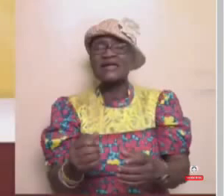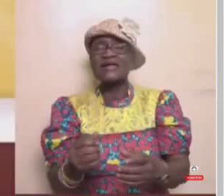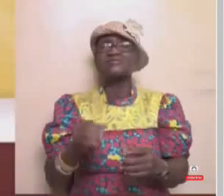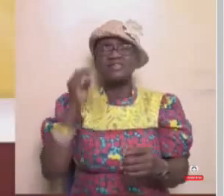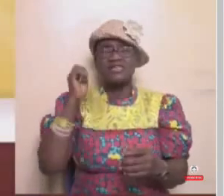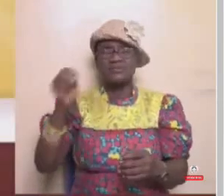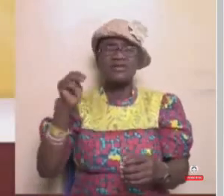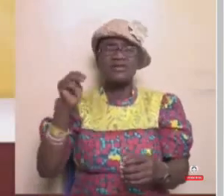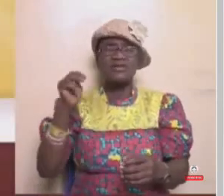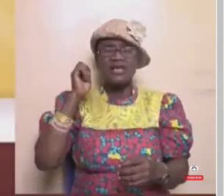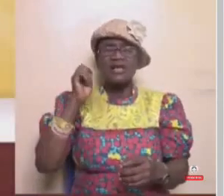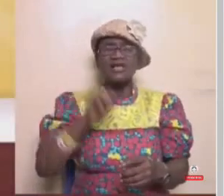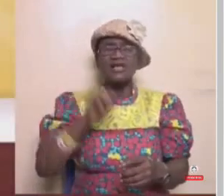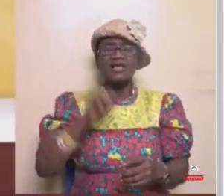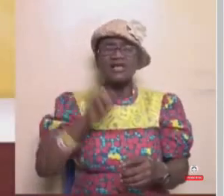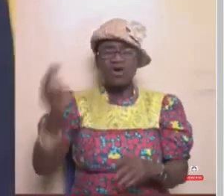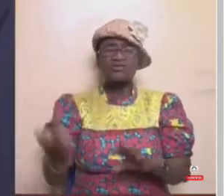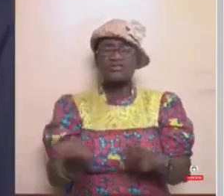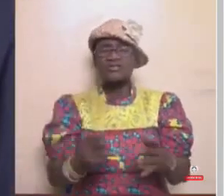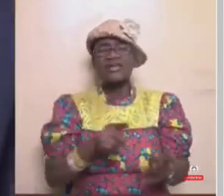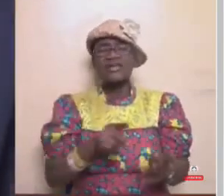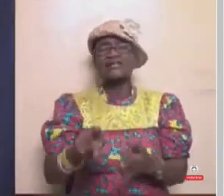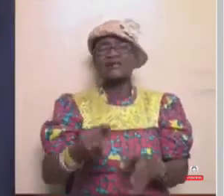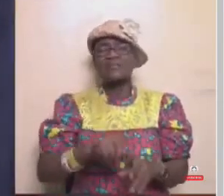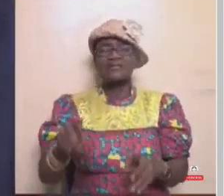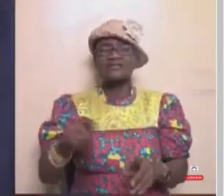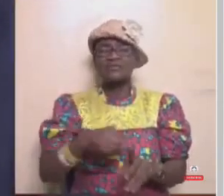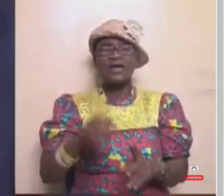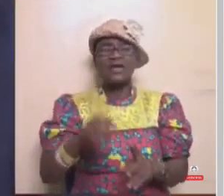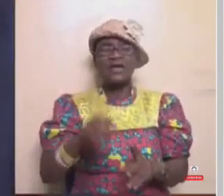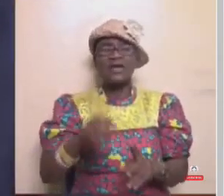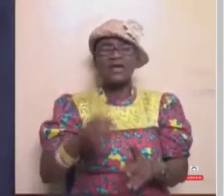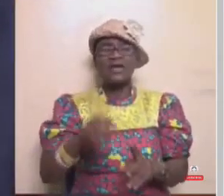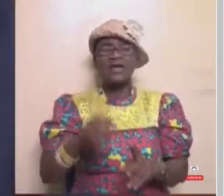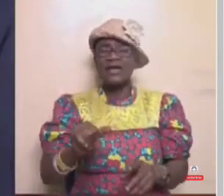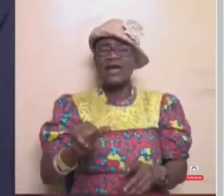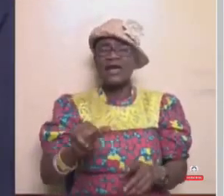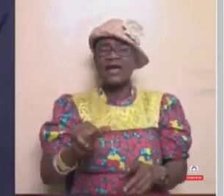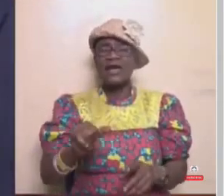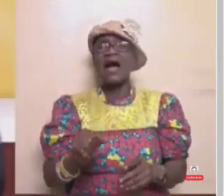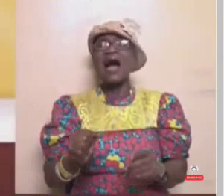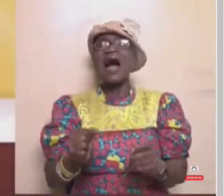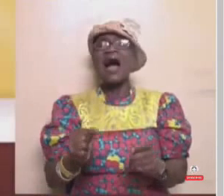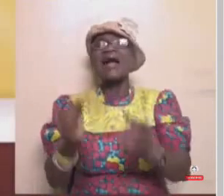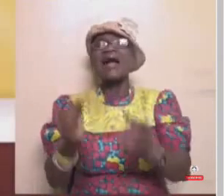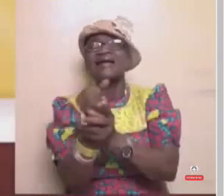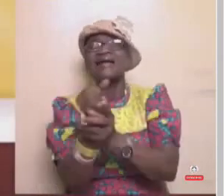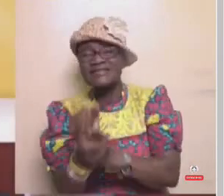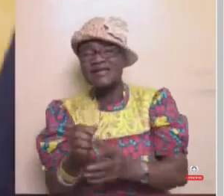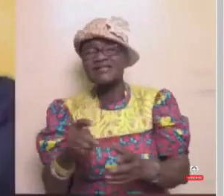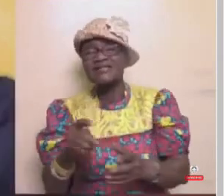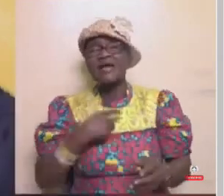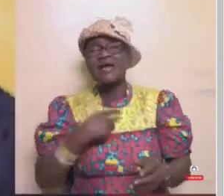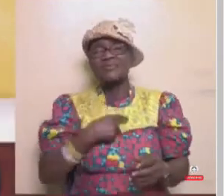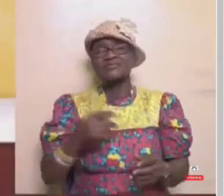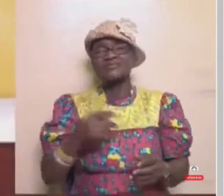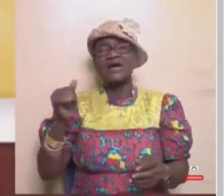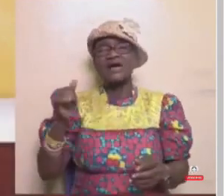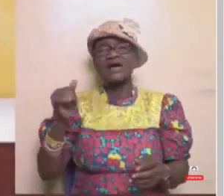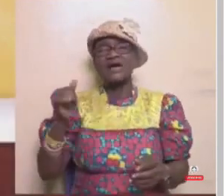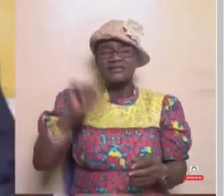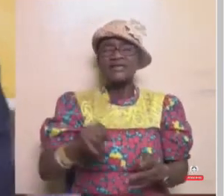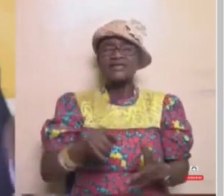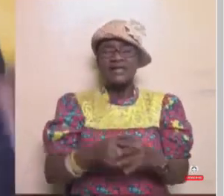But when he arrested Peter, the second person, those we depended on, they started